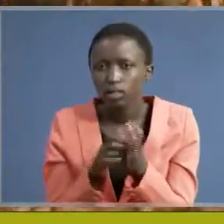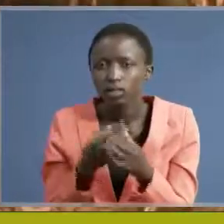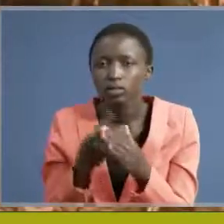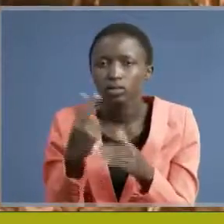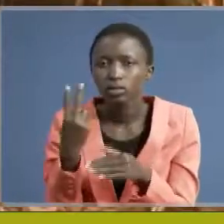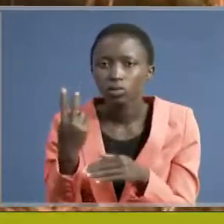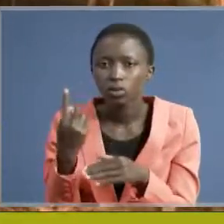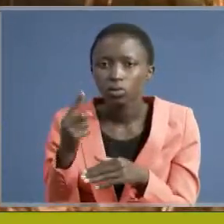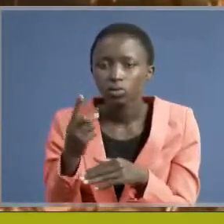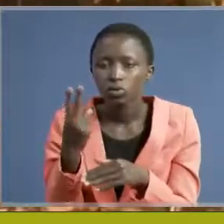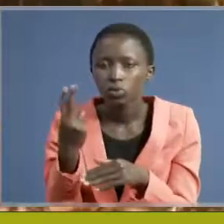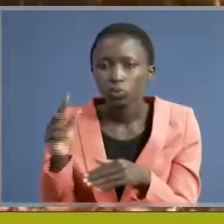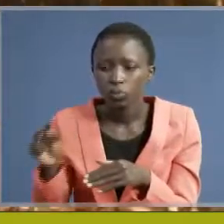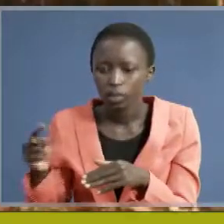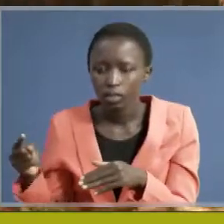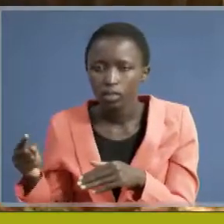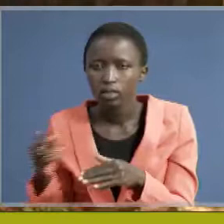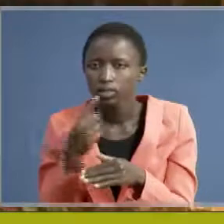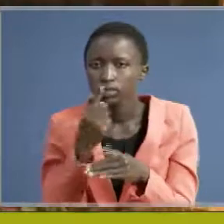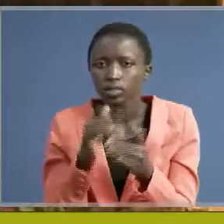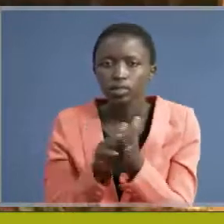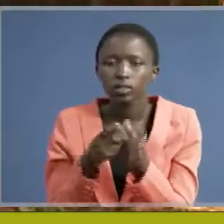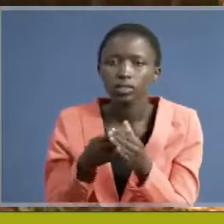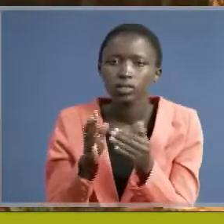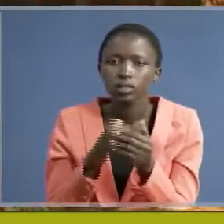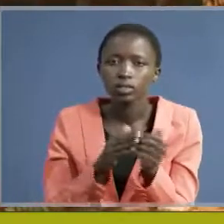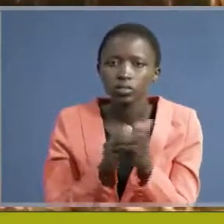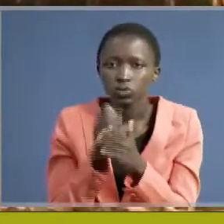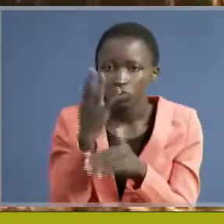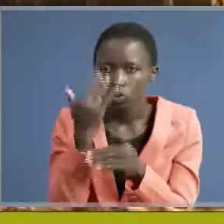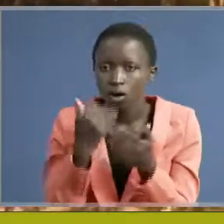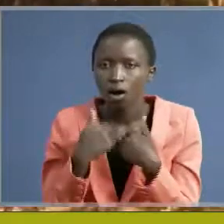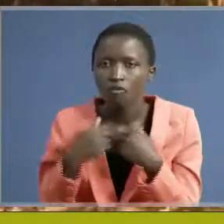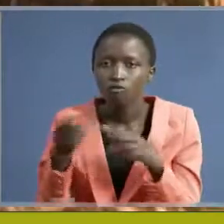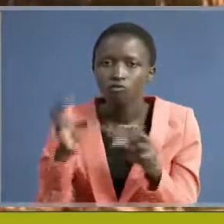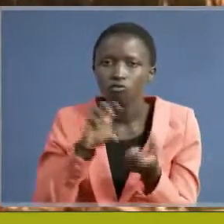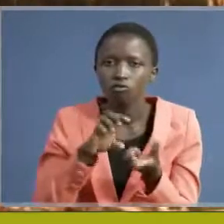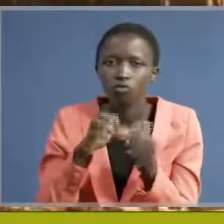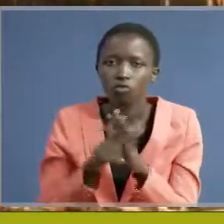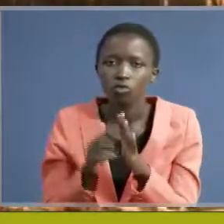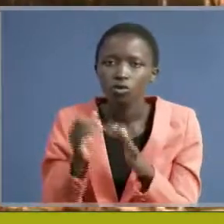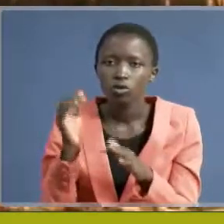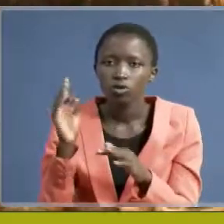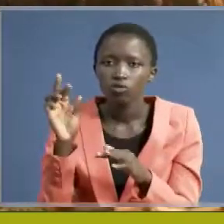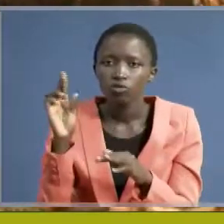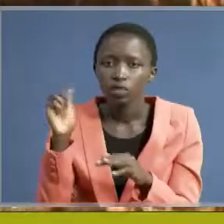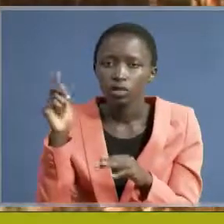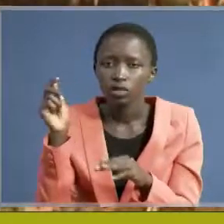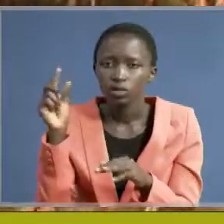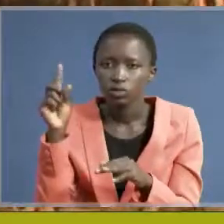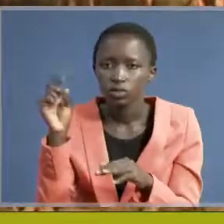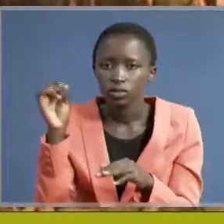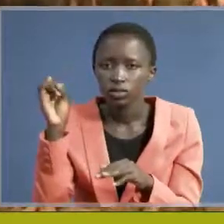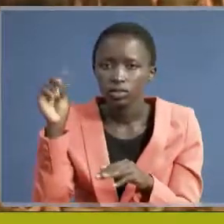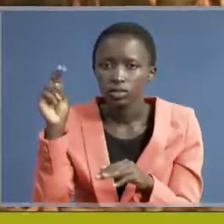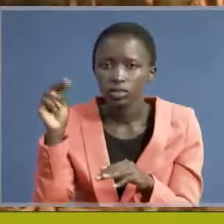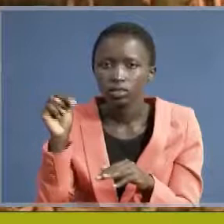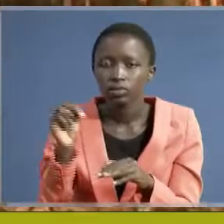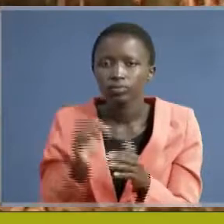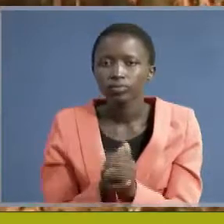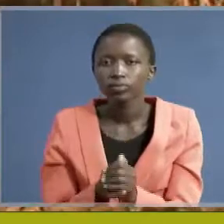milioni 1.2 zinasemekana kuharibika kwani zina kemikali aina ya aflatoxin na fumonisin ambazo ni